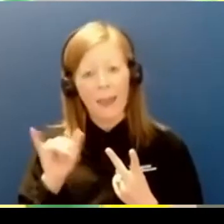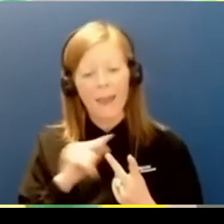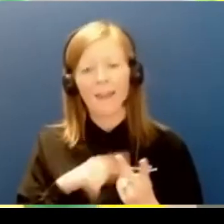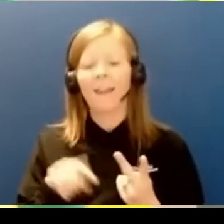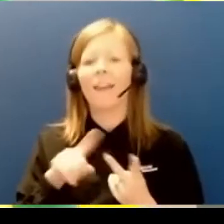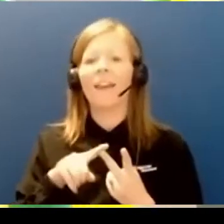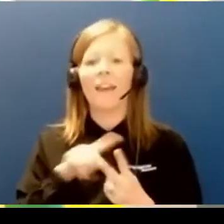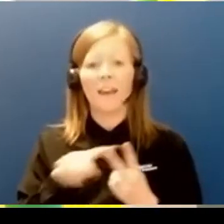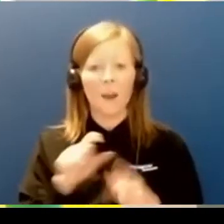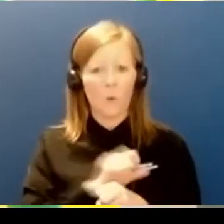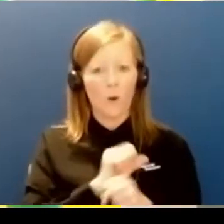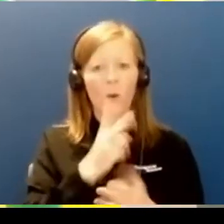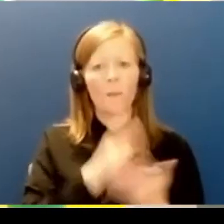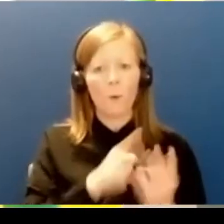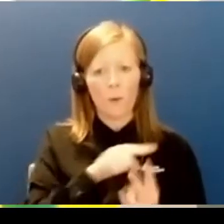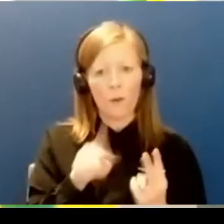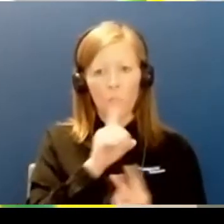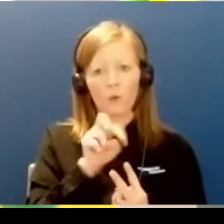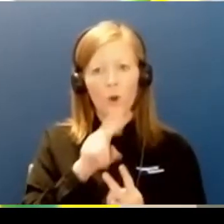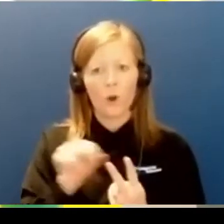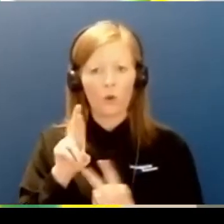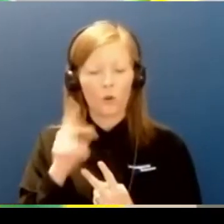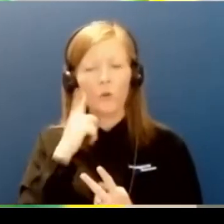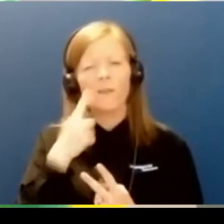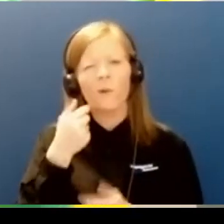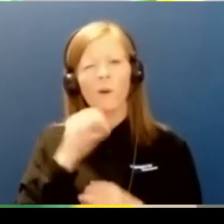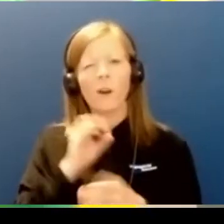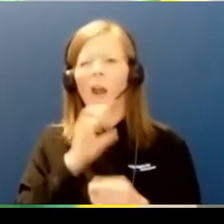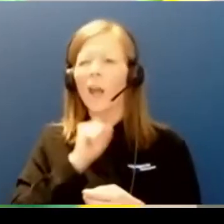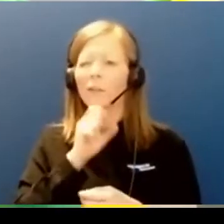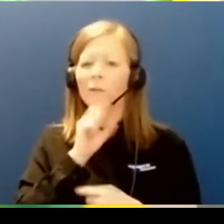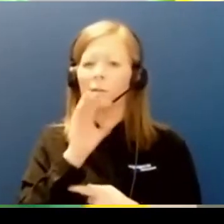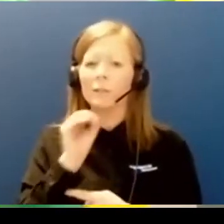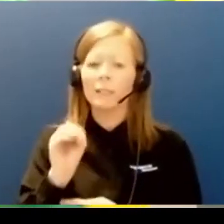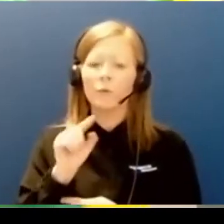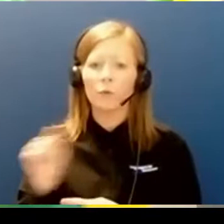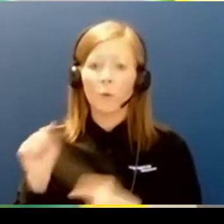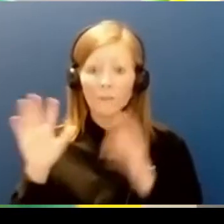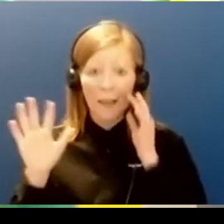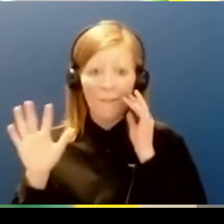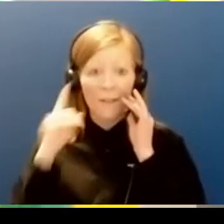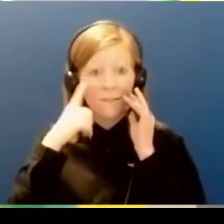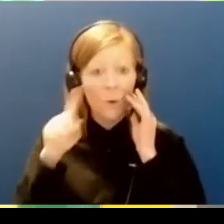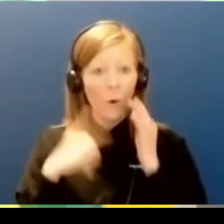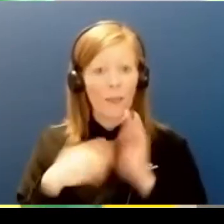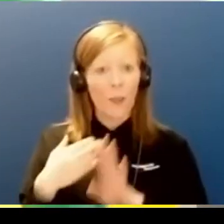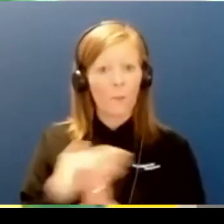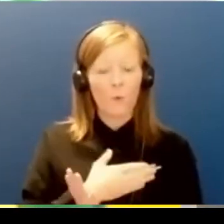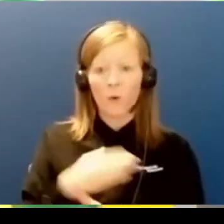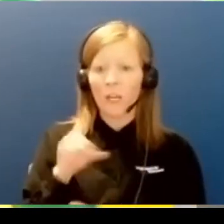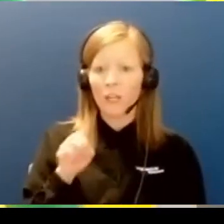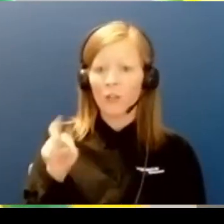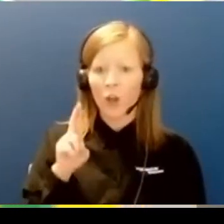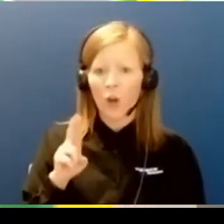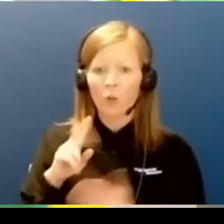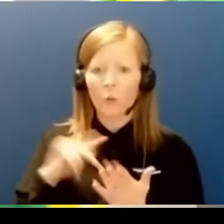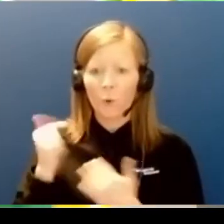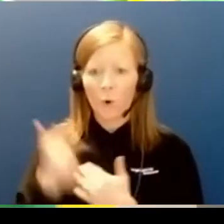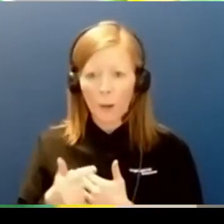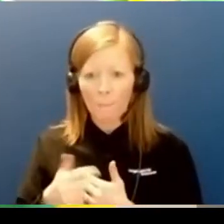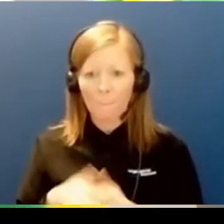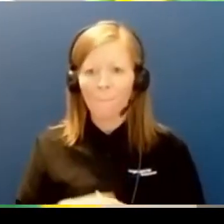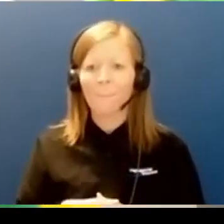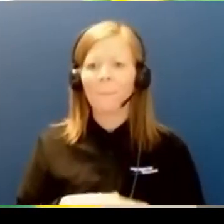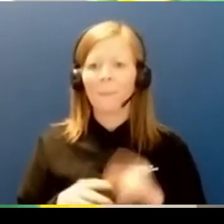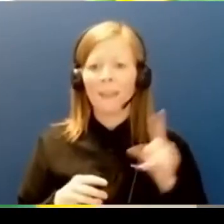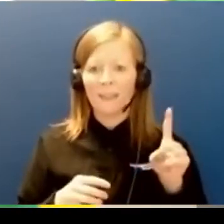predoctoral students working with ages 0 to 5 in our predoctoral program. And this is Al. He came along. He loves to